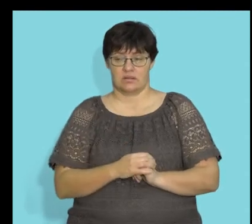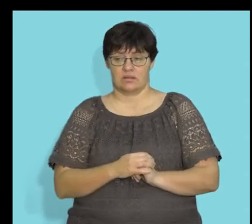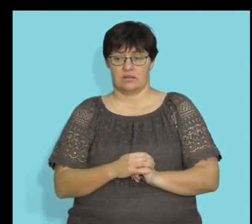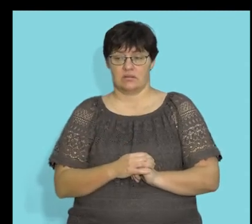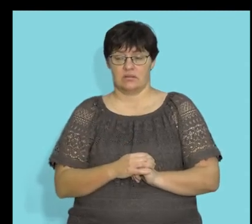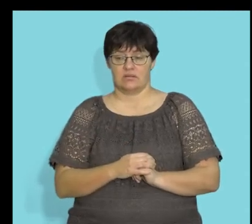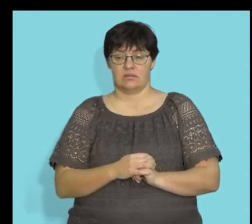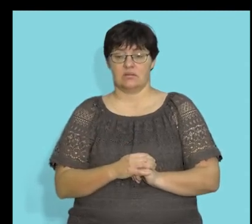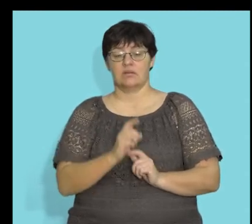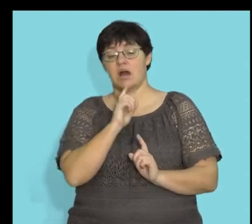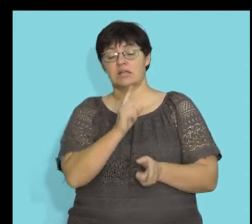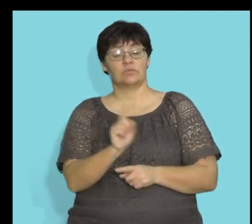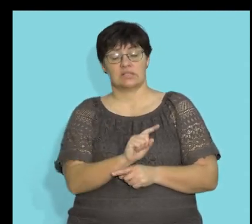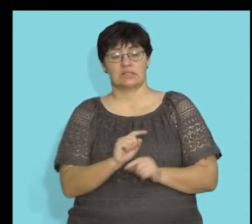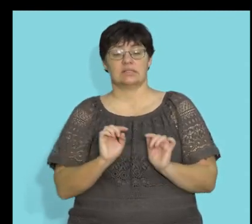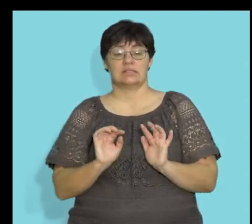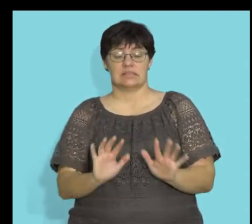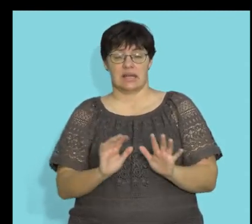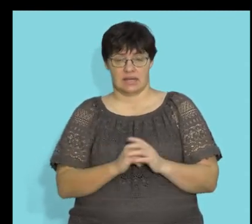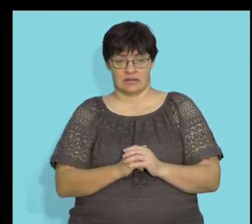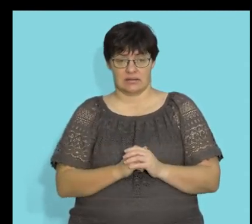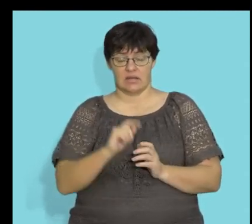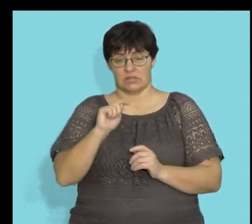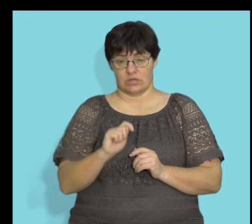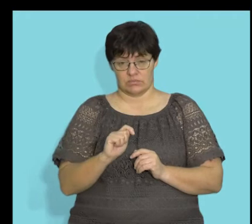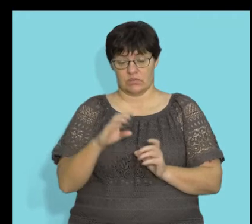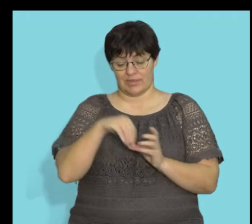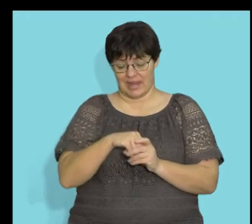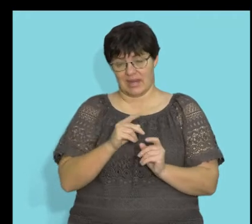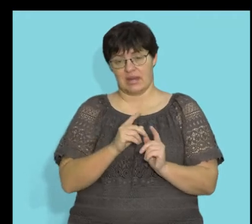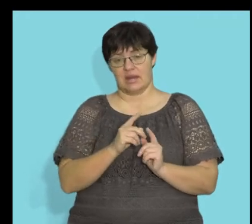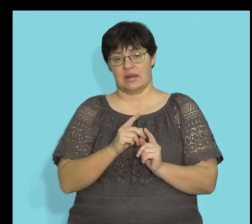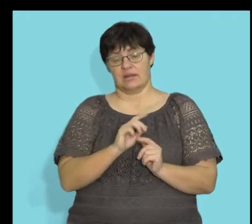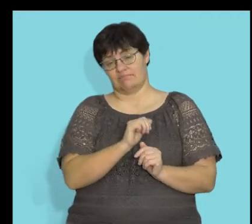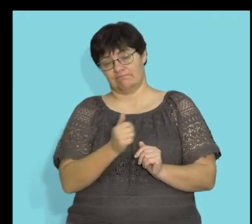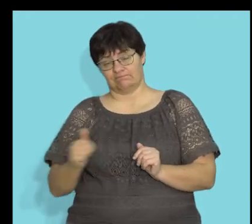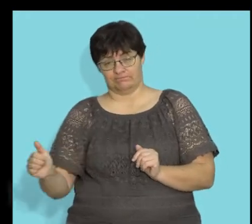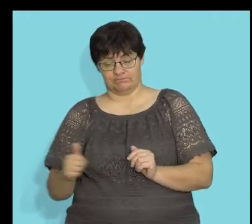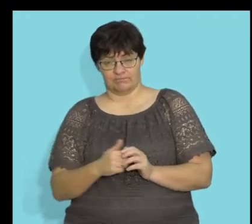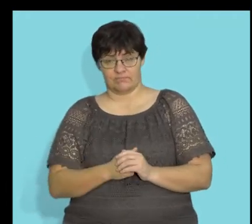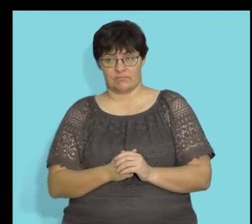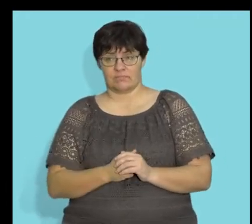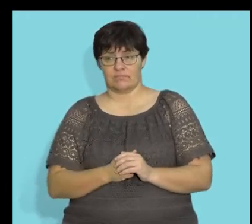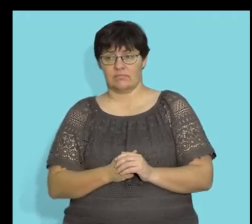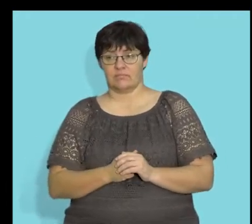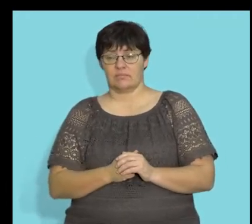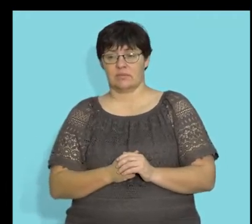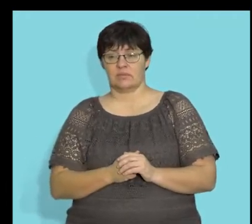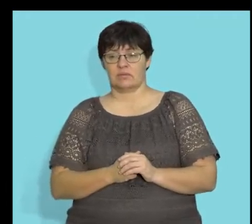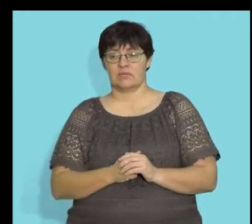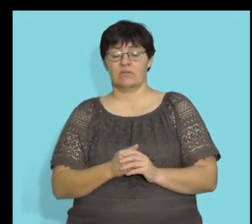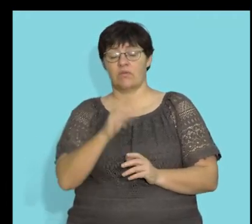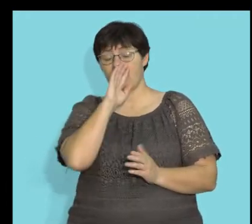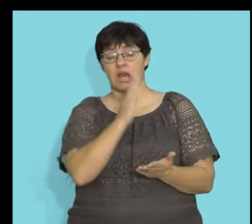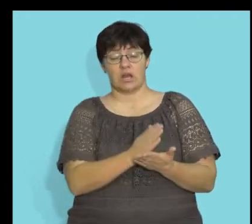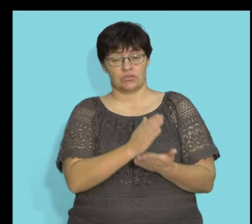1. So that means that there are 10 terms in this sequence. Great, guys. Also, just before we go on, I'm sure you'll